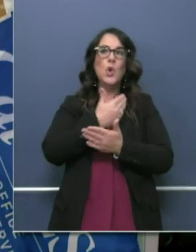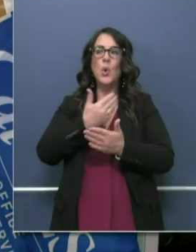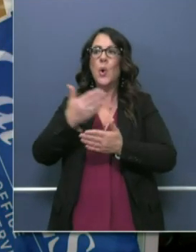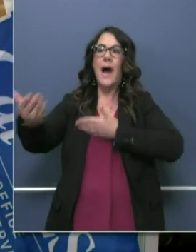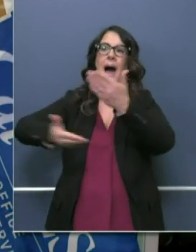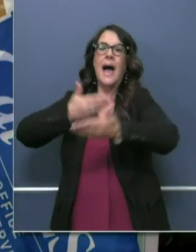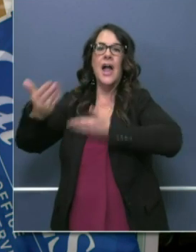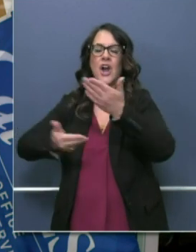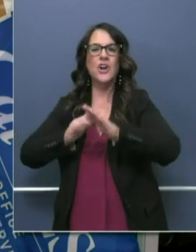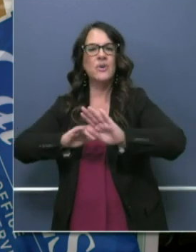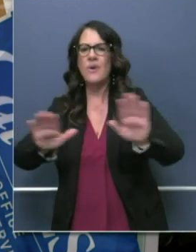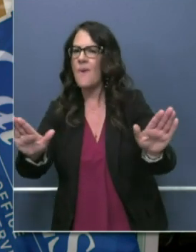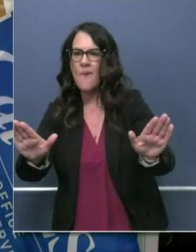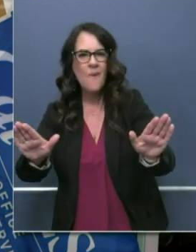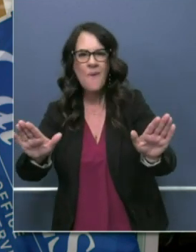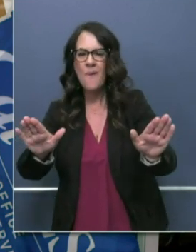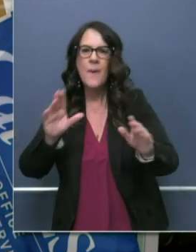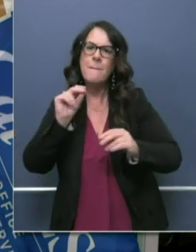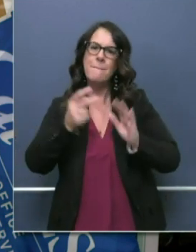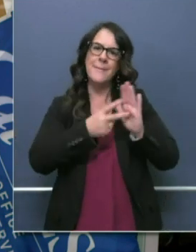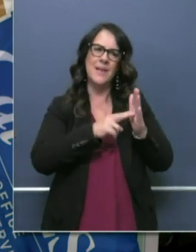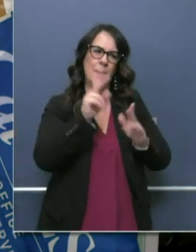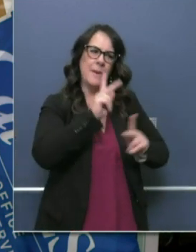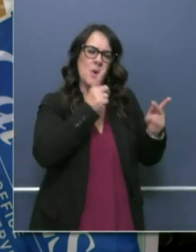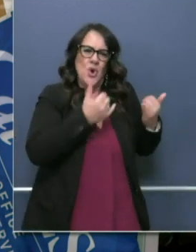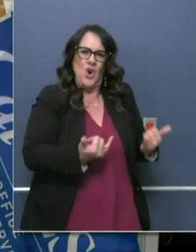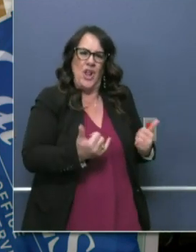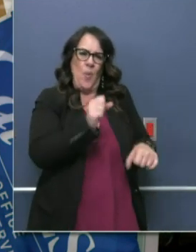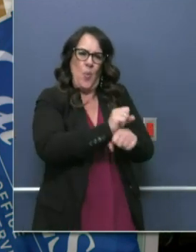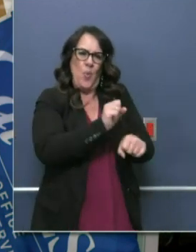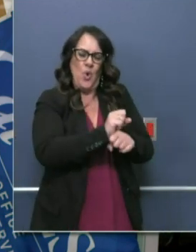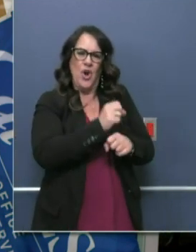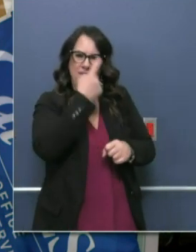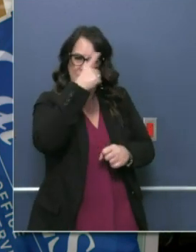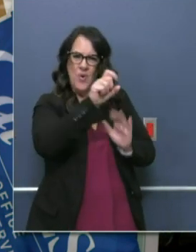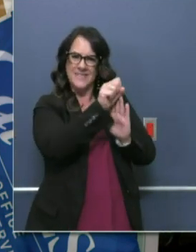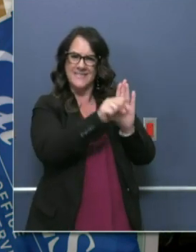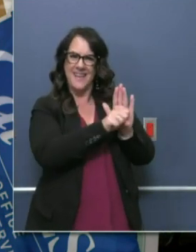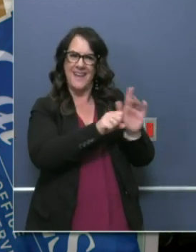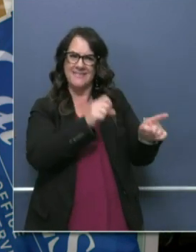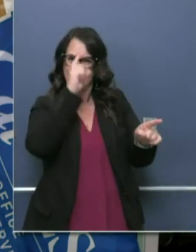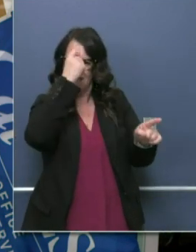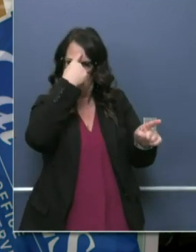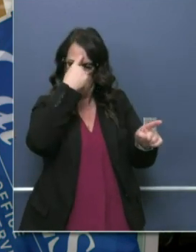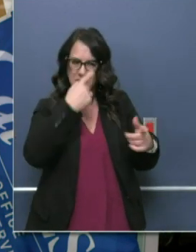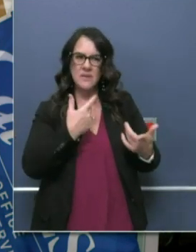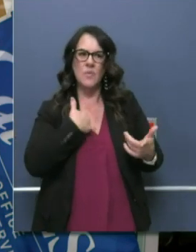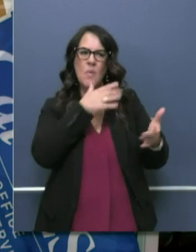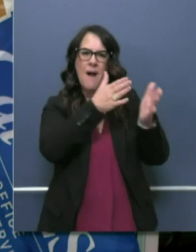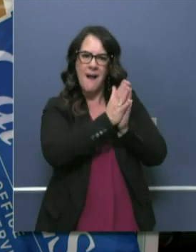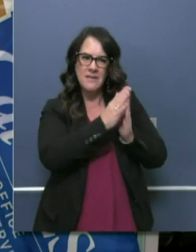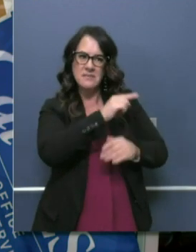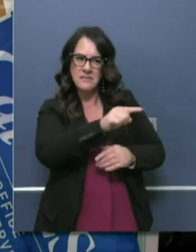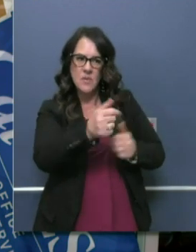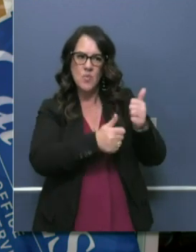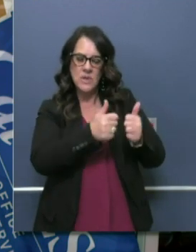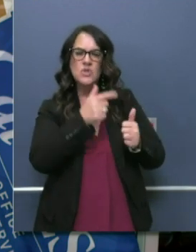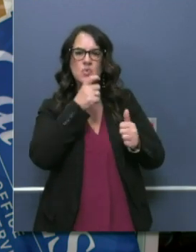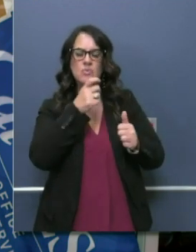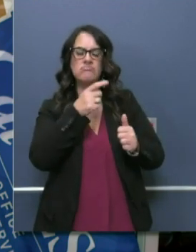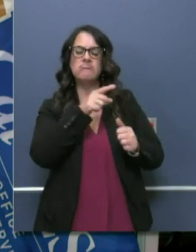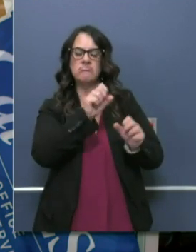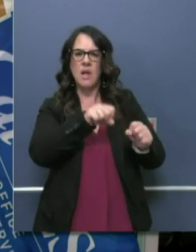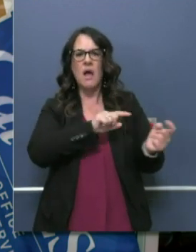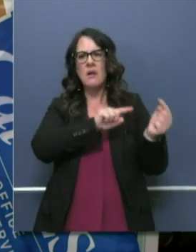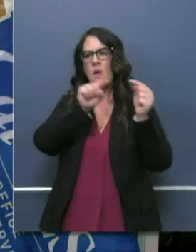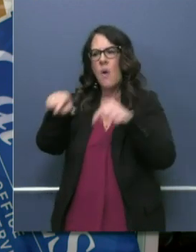moment because we have lots of people already available to do this. Staff will be requested by and then assigned to local health authorities.